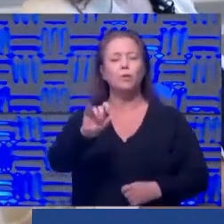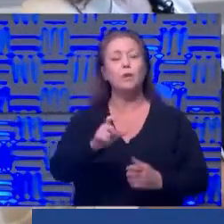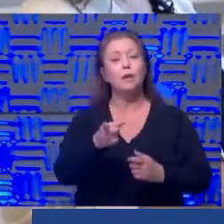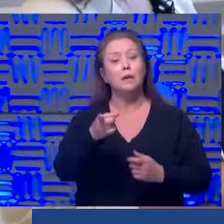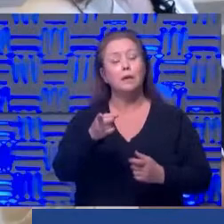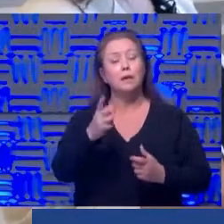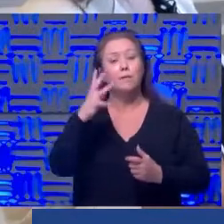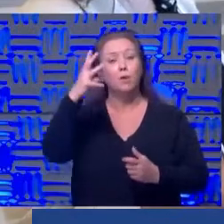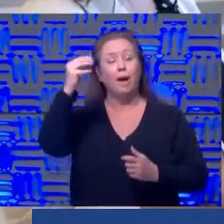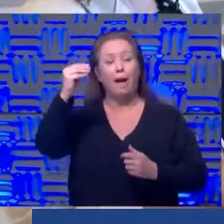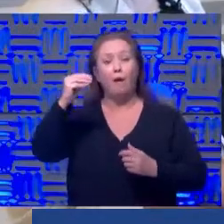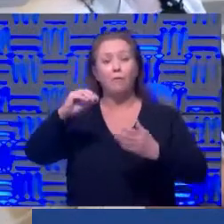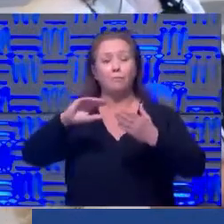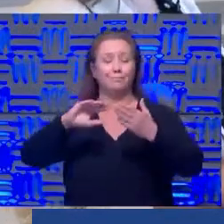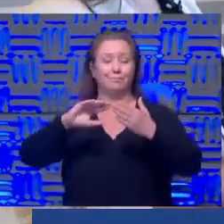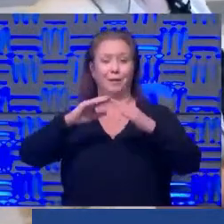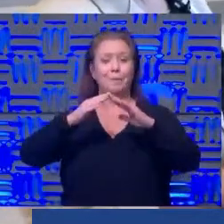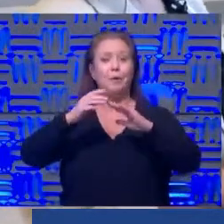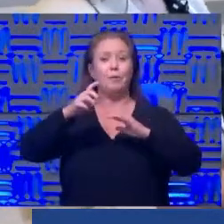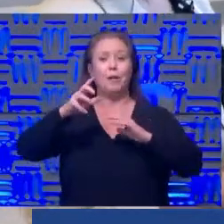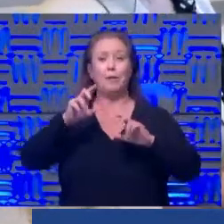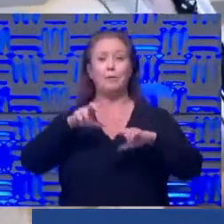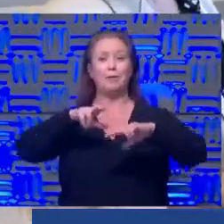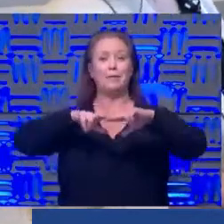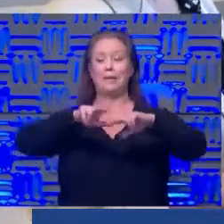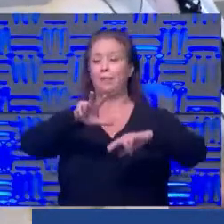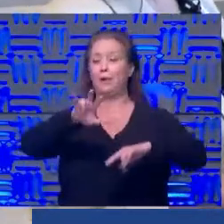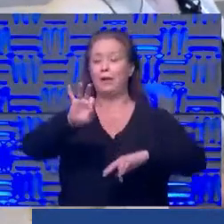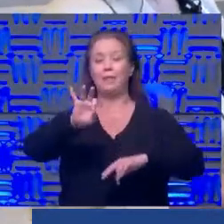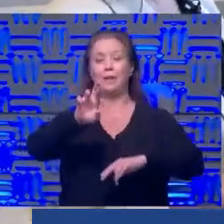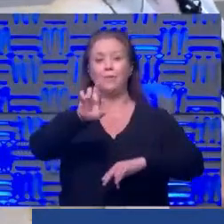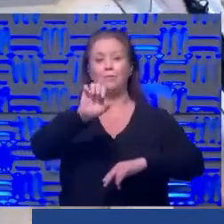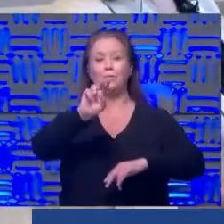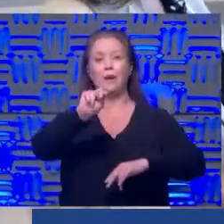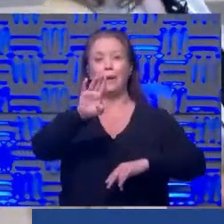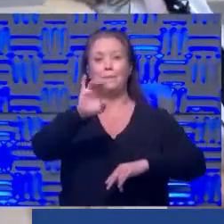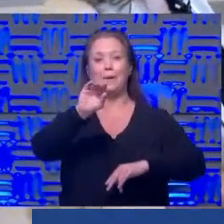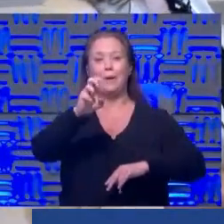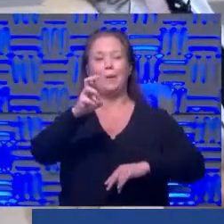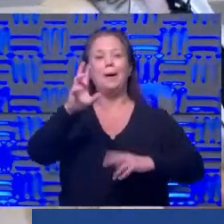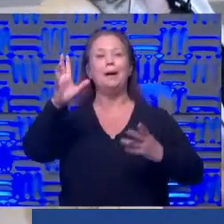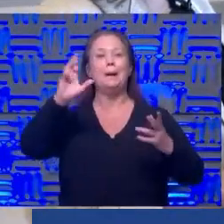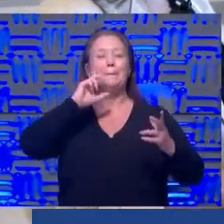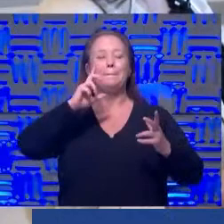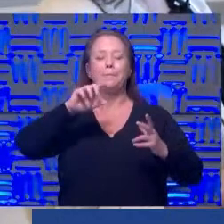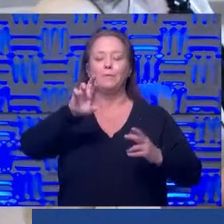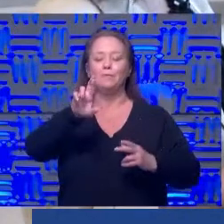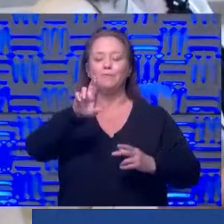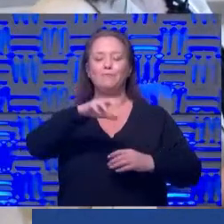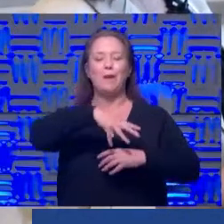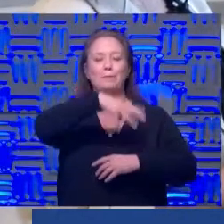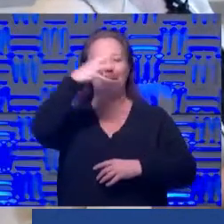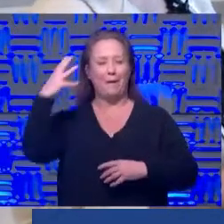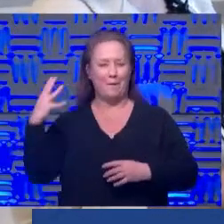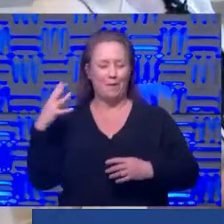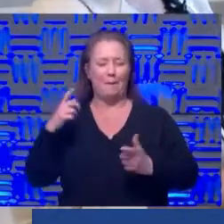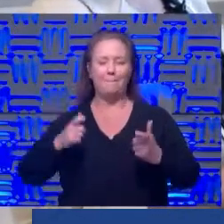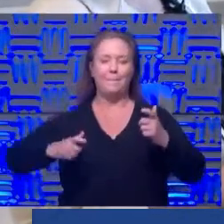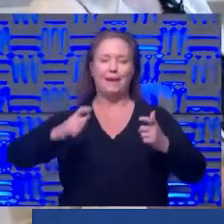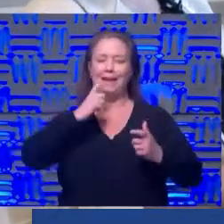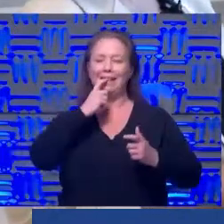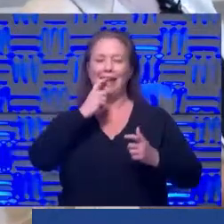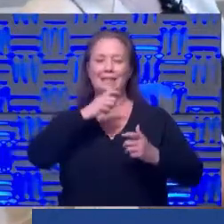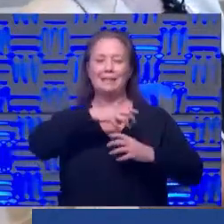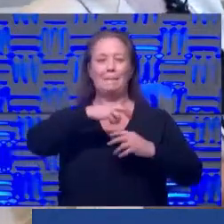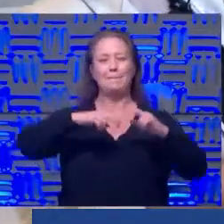you're out and about in town, we're sitting right here on the corner of 39th and Rainbow, big glass building. Stop on in, donate some blood. Can't miss it. And you